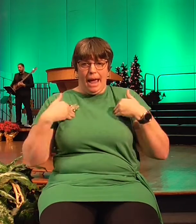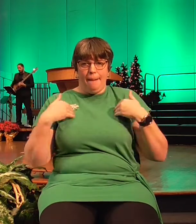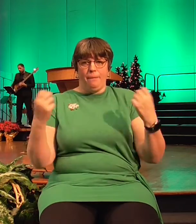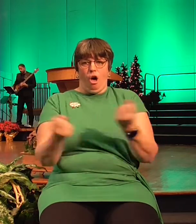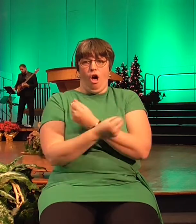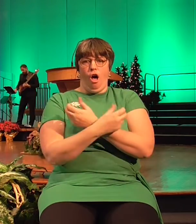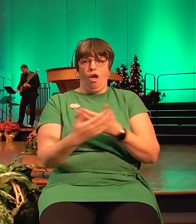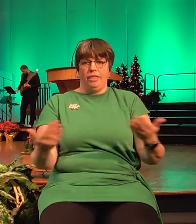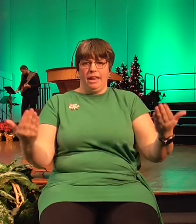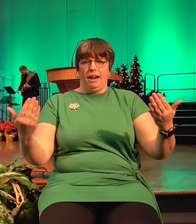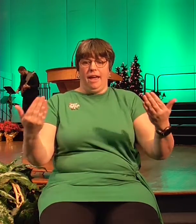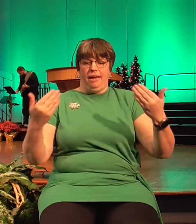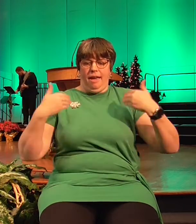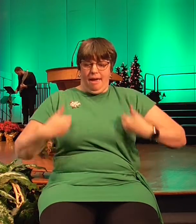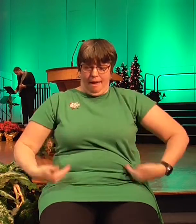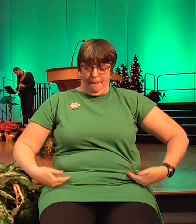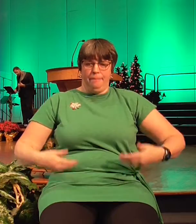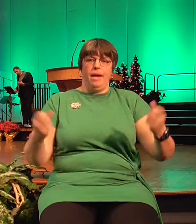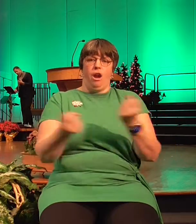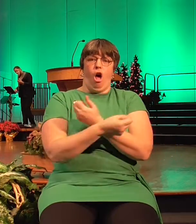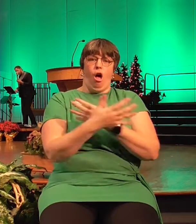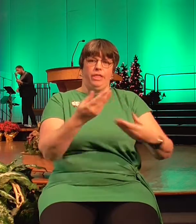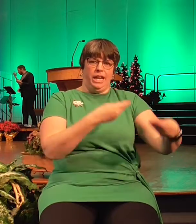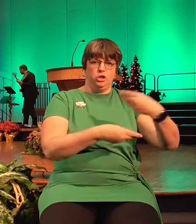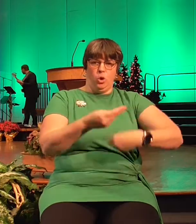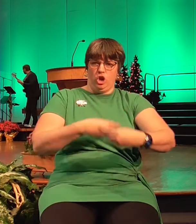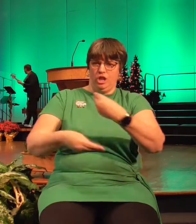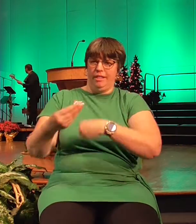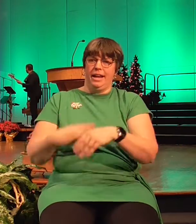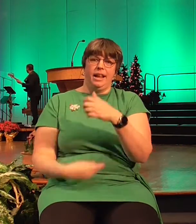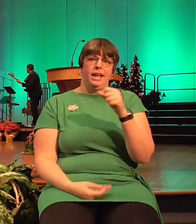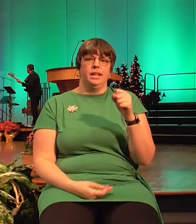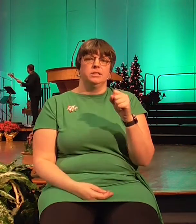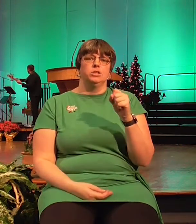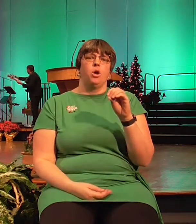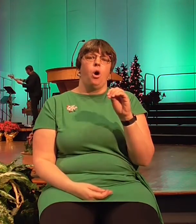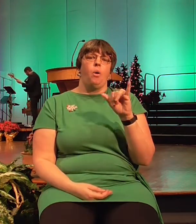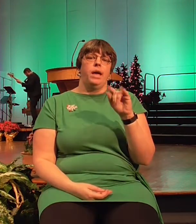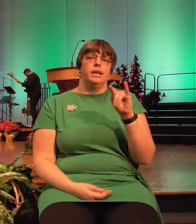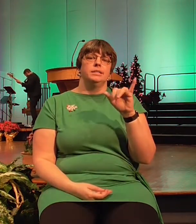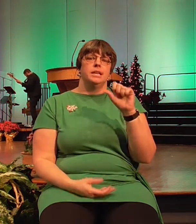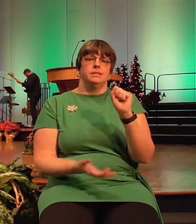I have, and all that I circulate. And so it is.